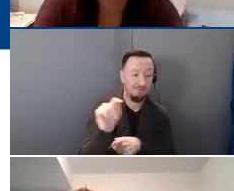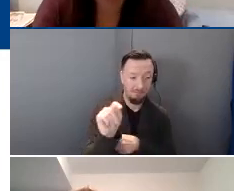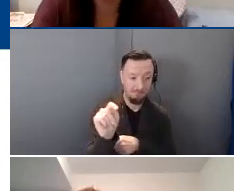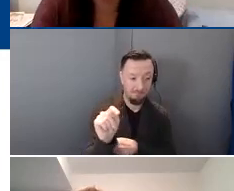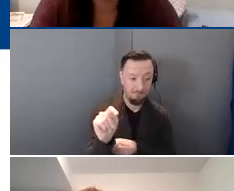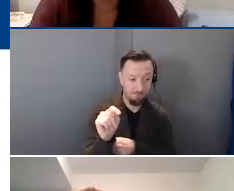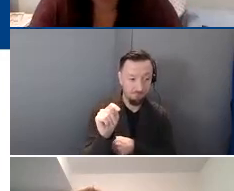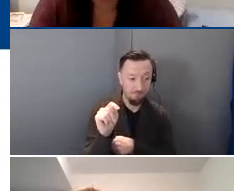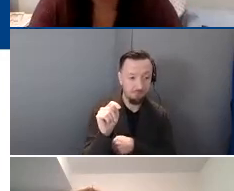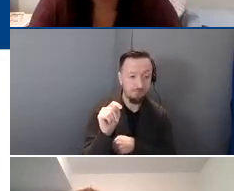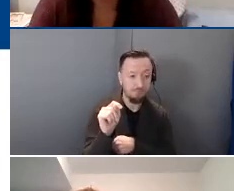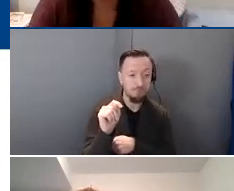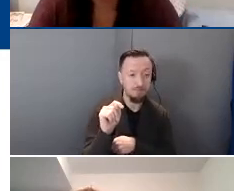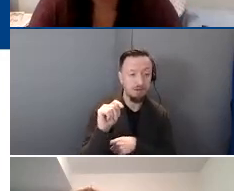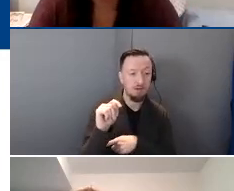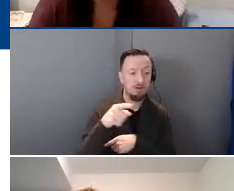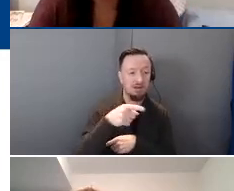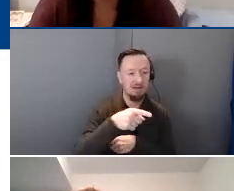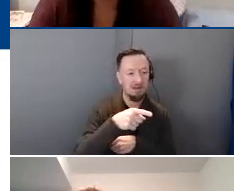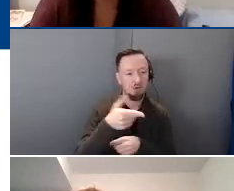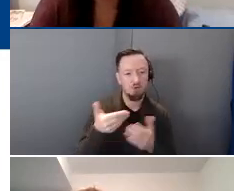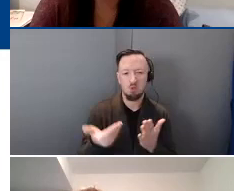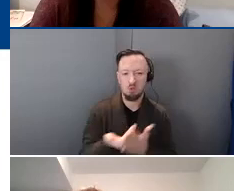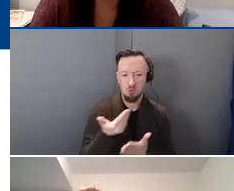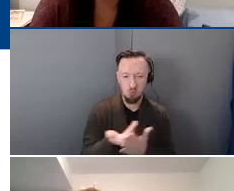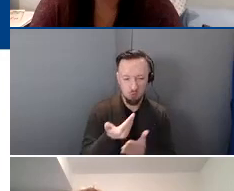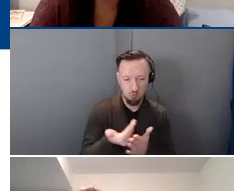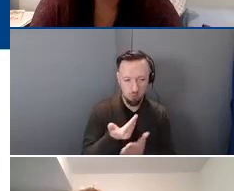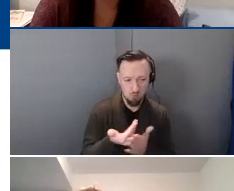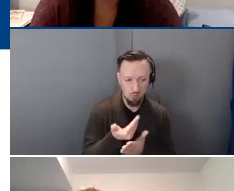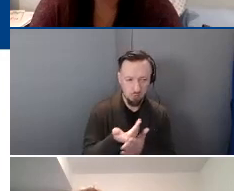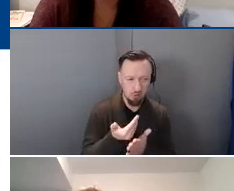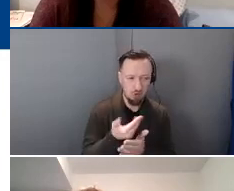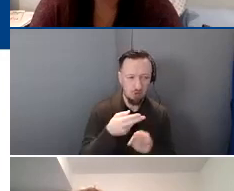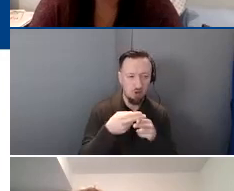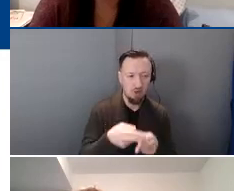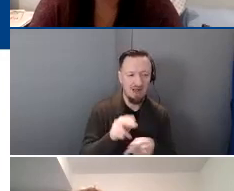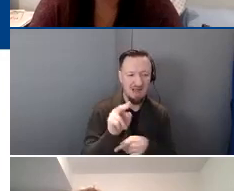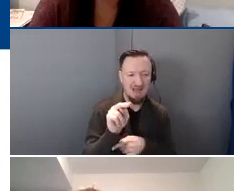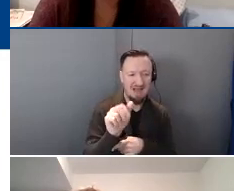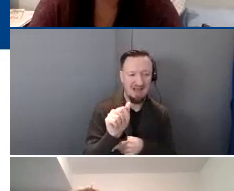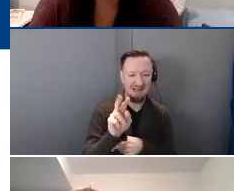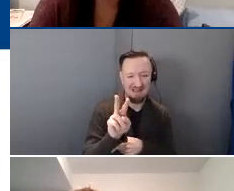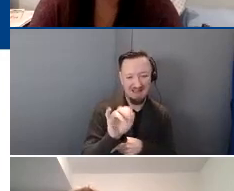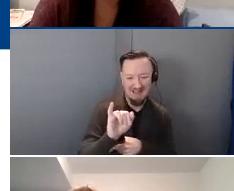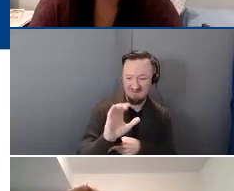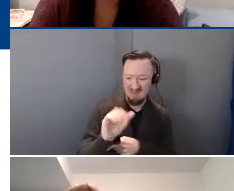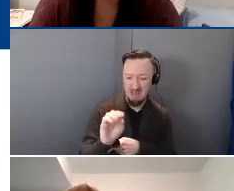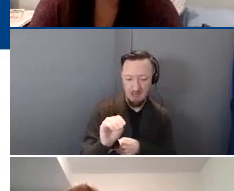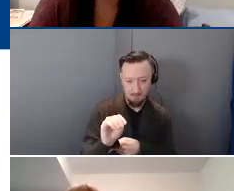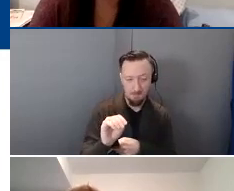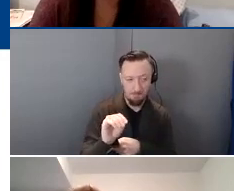0650T. And so this is a new procedure, and it's known as a Navicam. And so with this procedure, it's